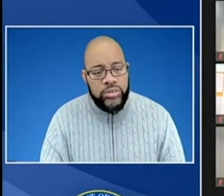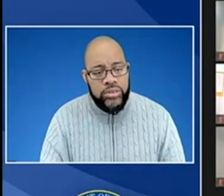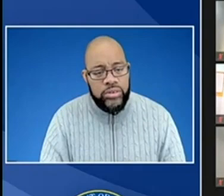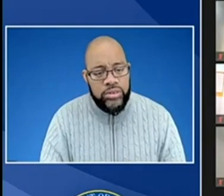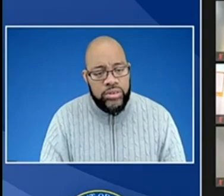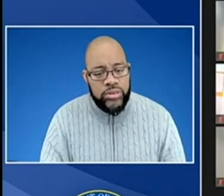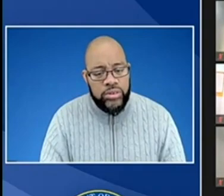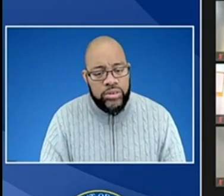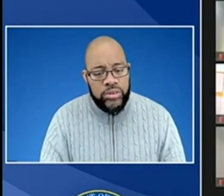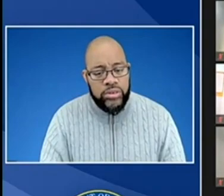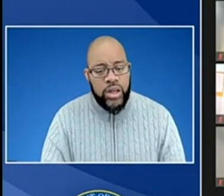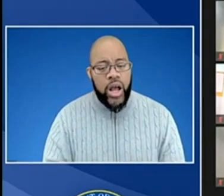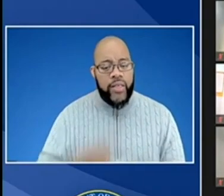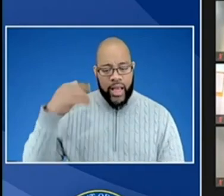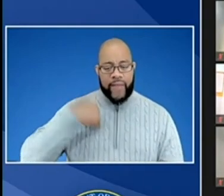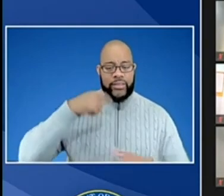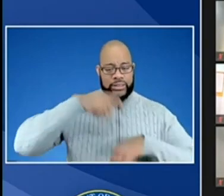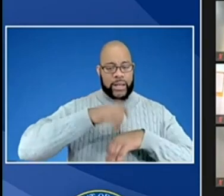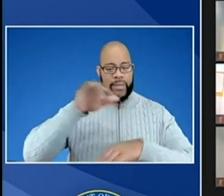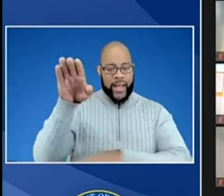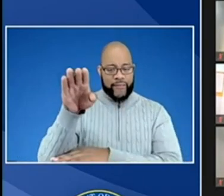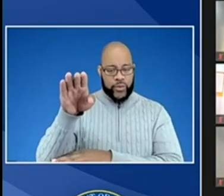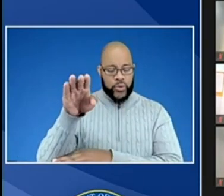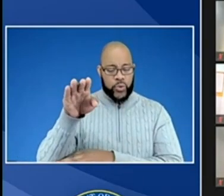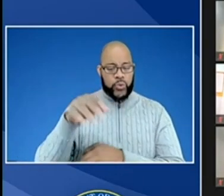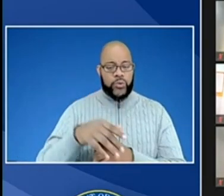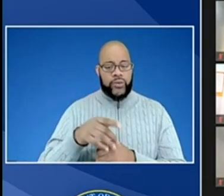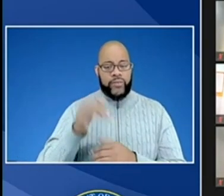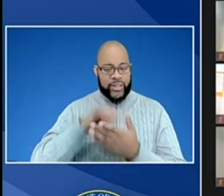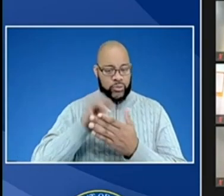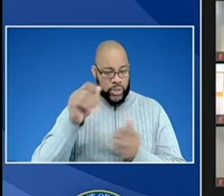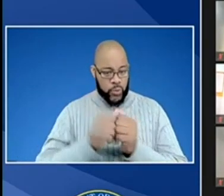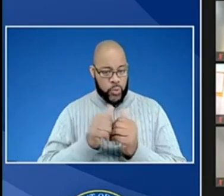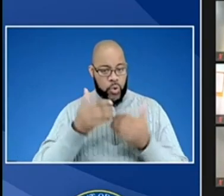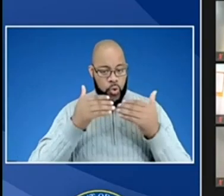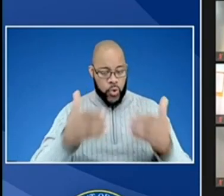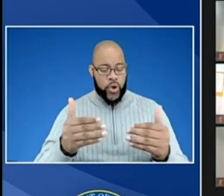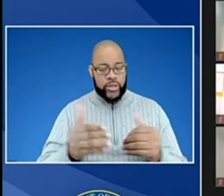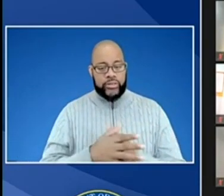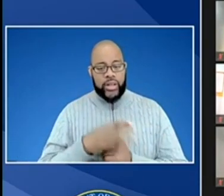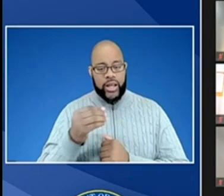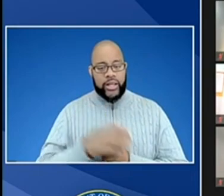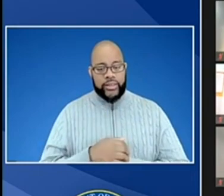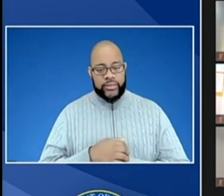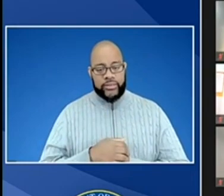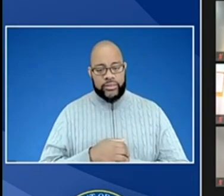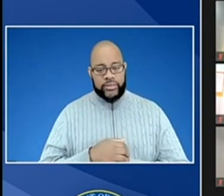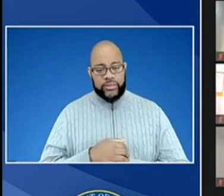I think we're going to have time this afternoon, Jessica. If that's okay, we'll go ahead and